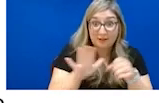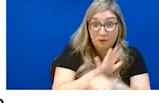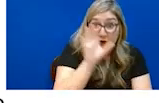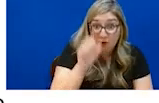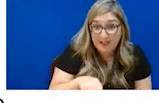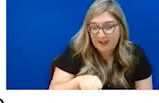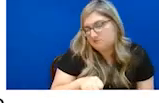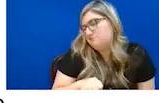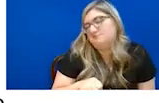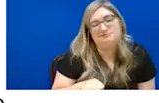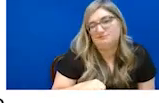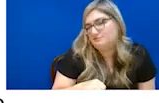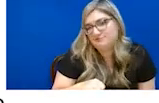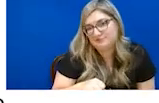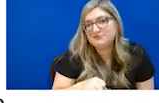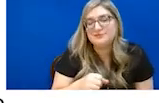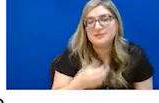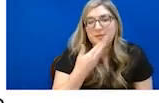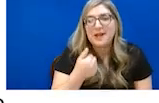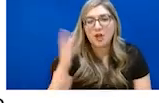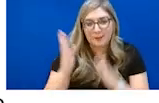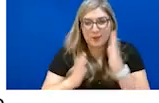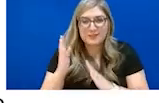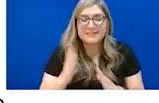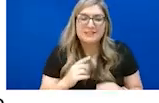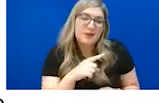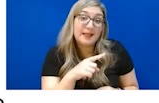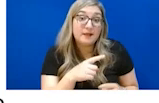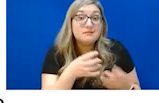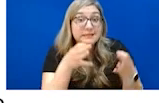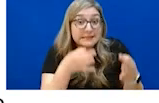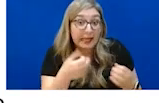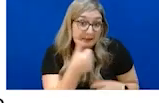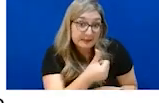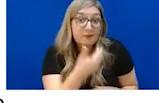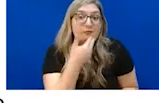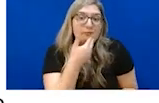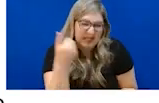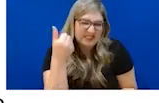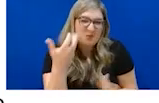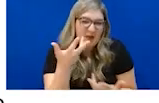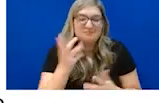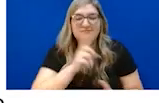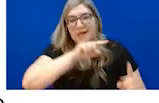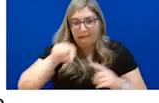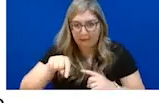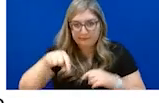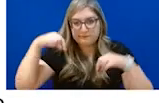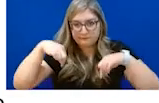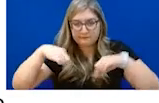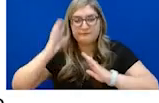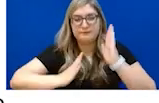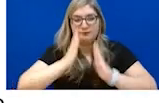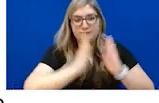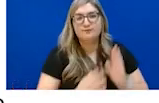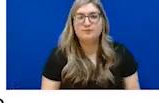the option. But he chose that route because he knew what was best for himself, not us prescribing